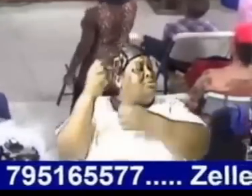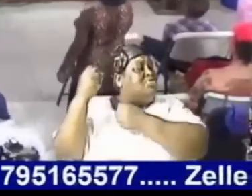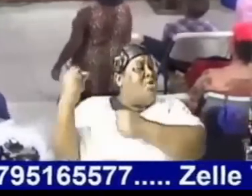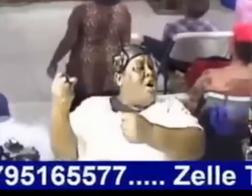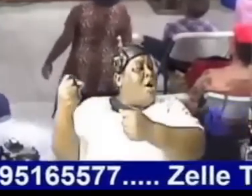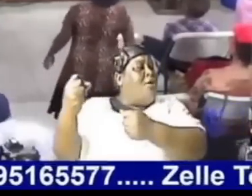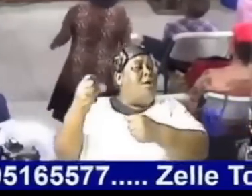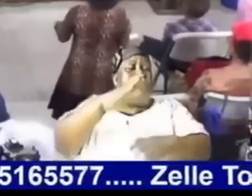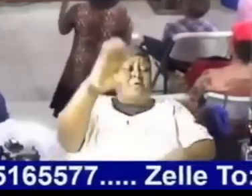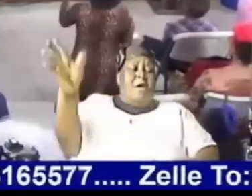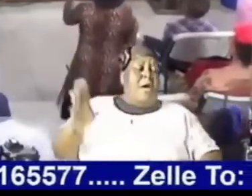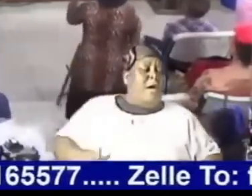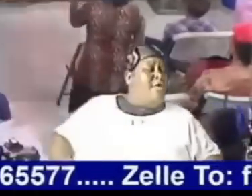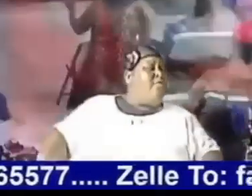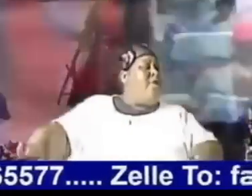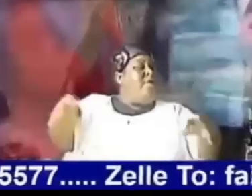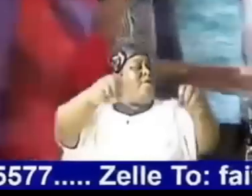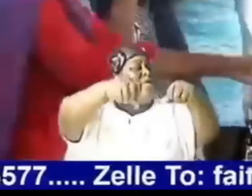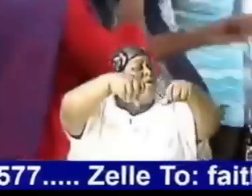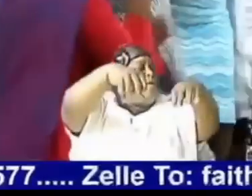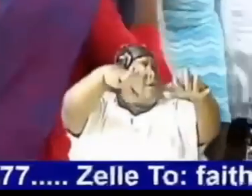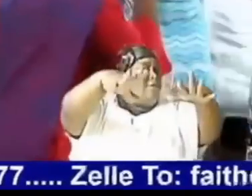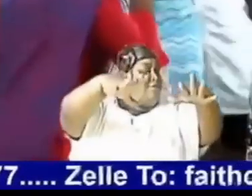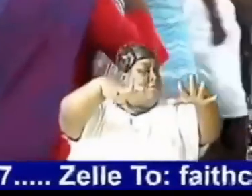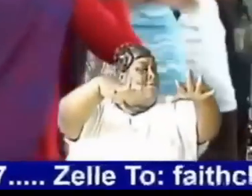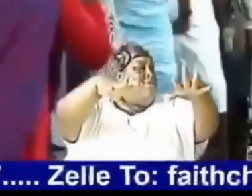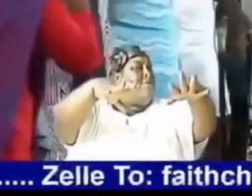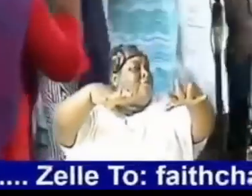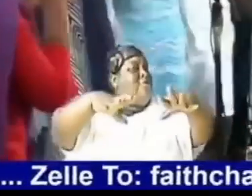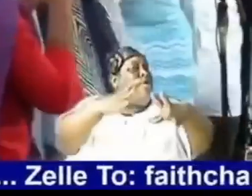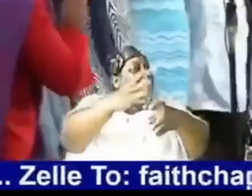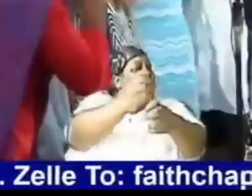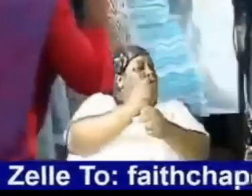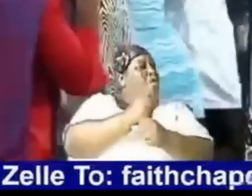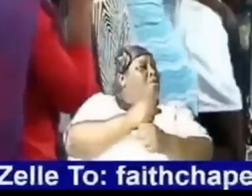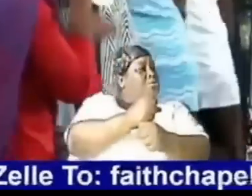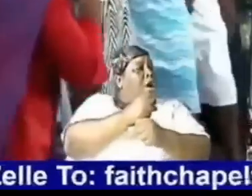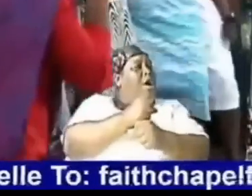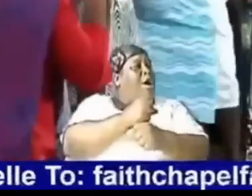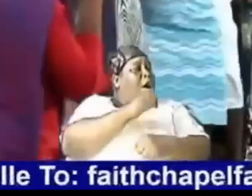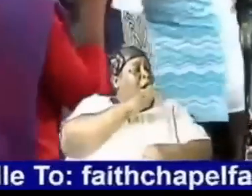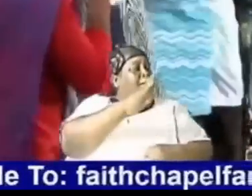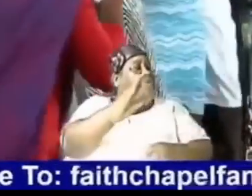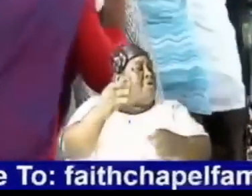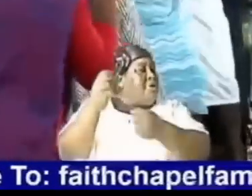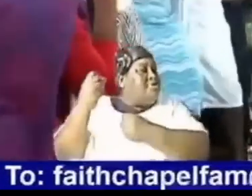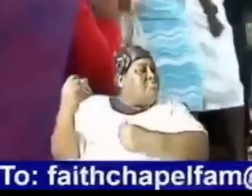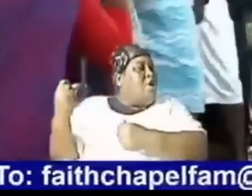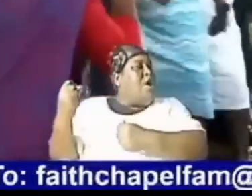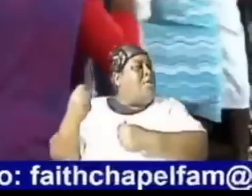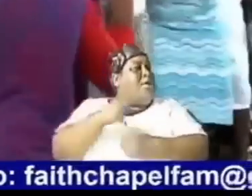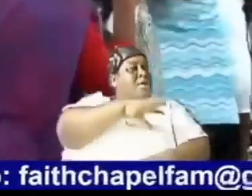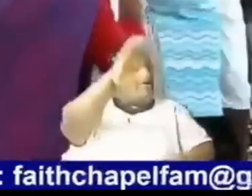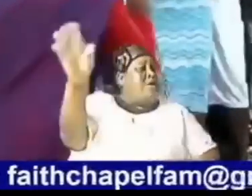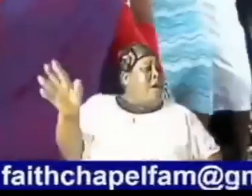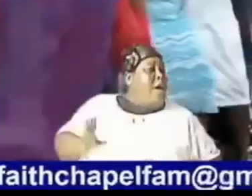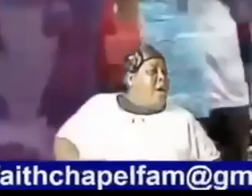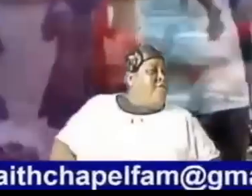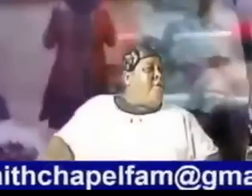nightly. Hear choirs and groups from the tri-state area ministering and blessing our